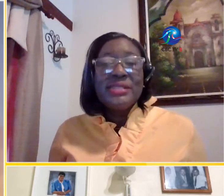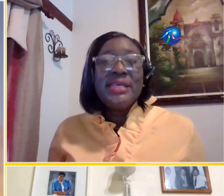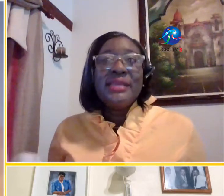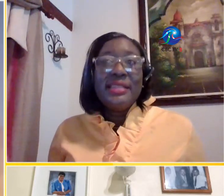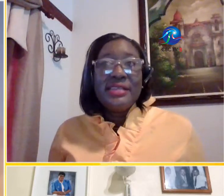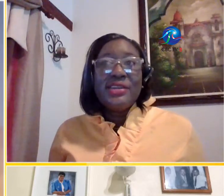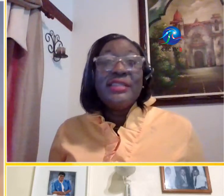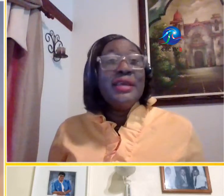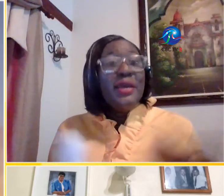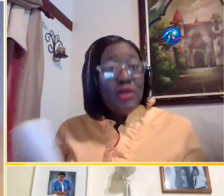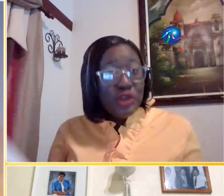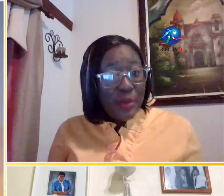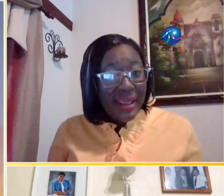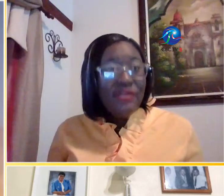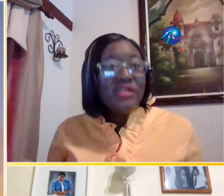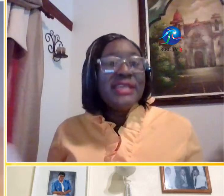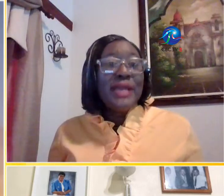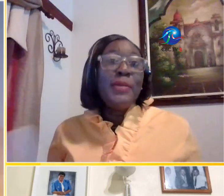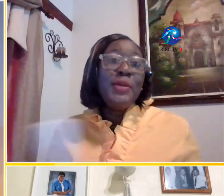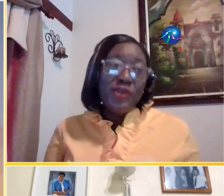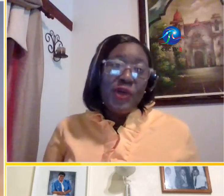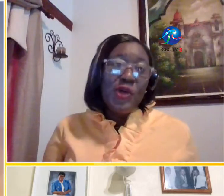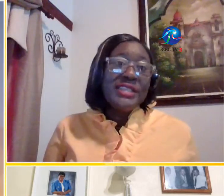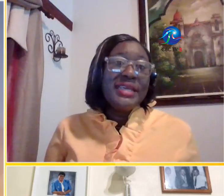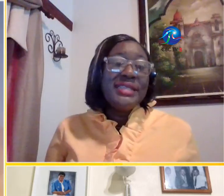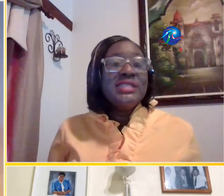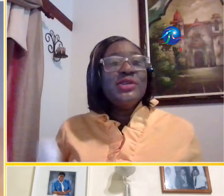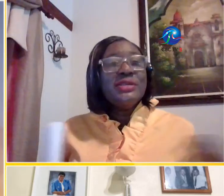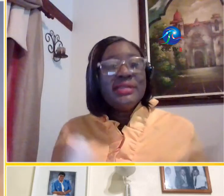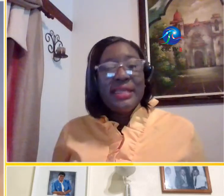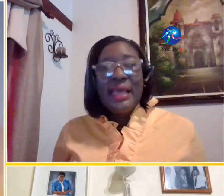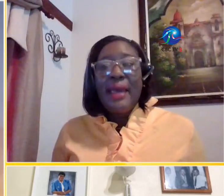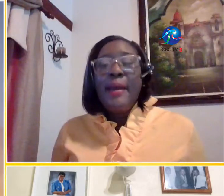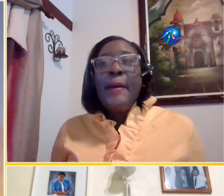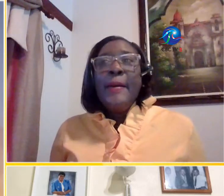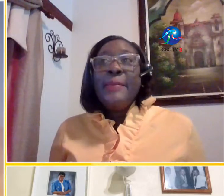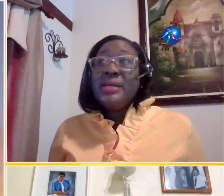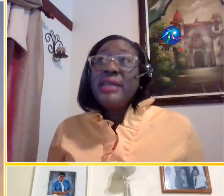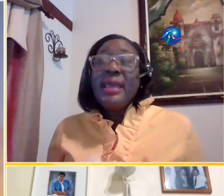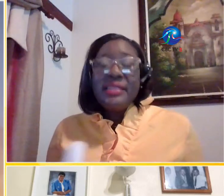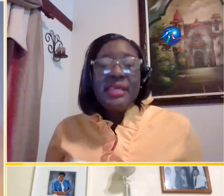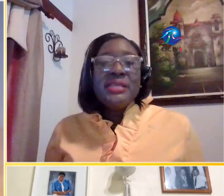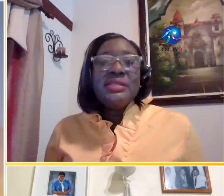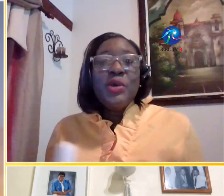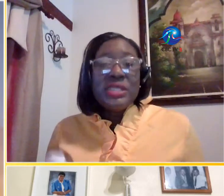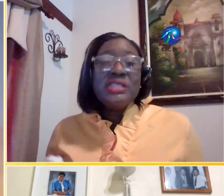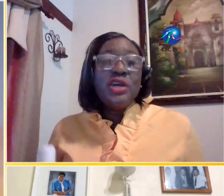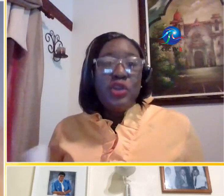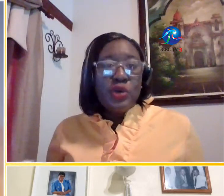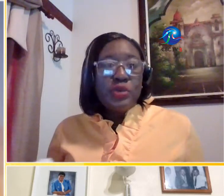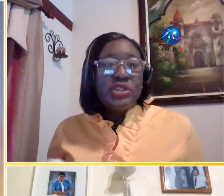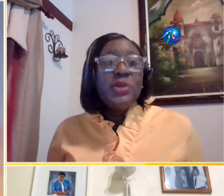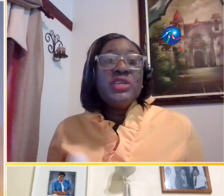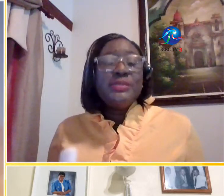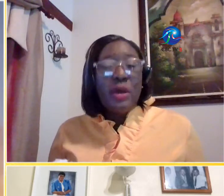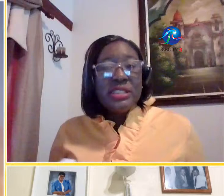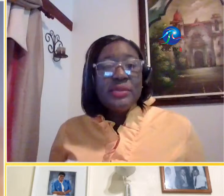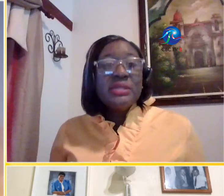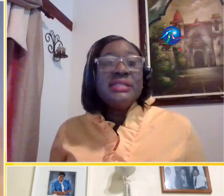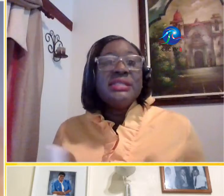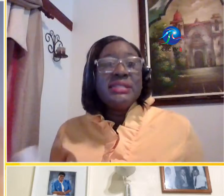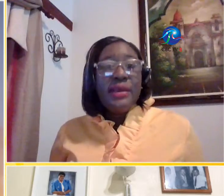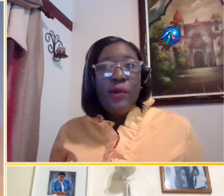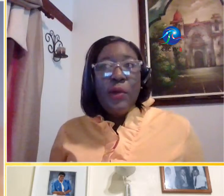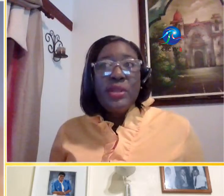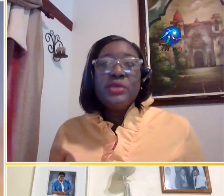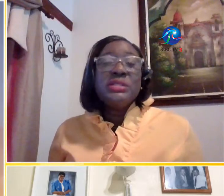persons always think that these are the usual behaviors that would happen before COVID-19. So they'll think that. But I think it's the onus is on you to be